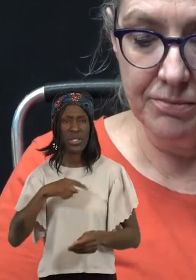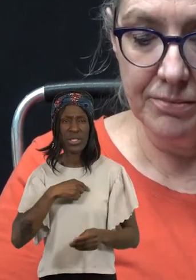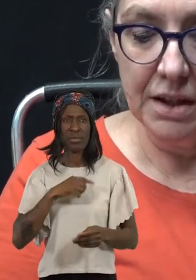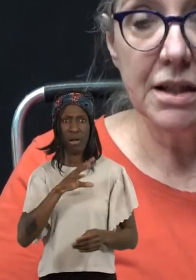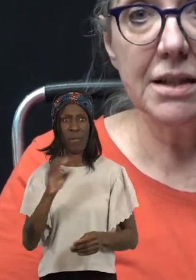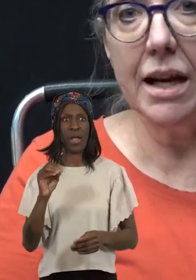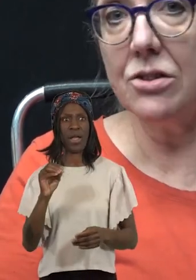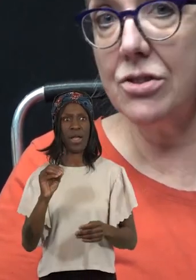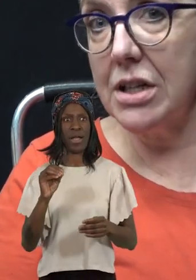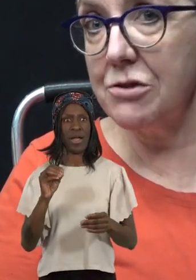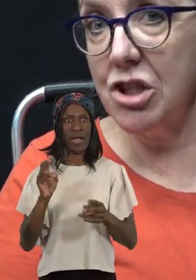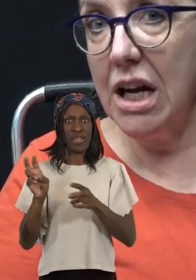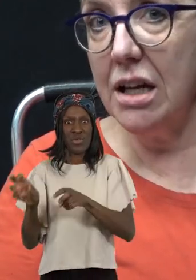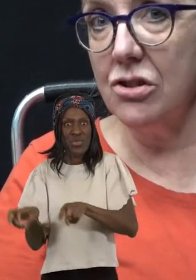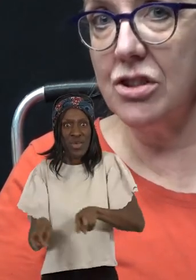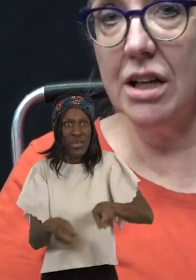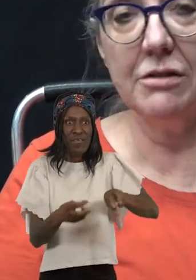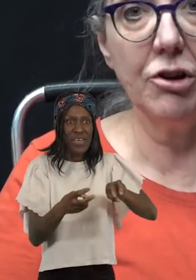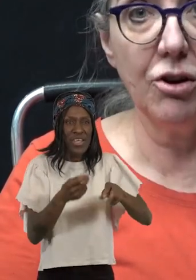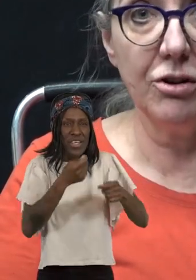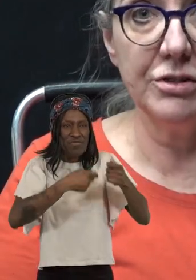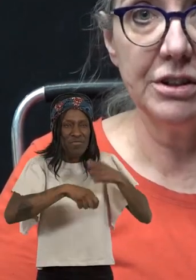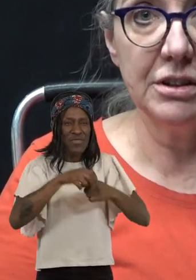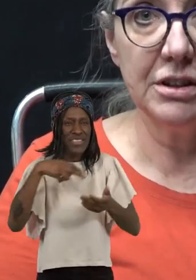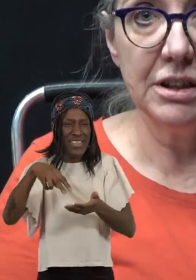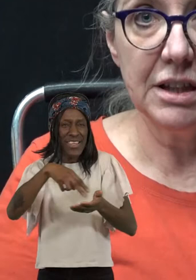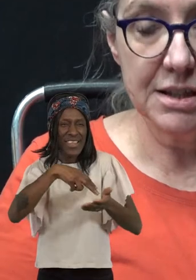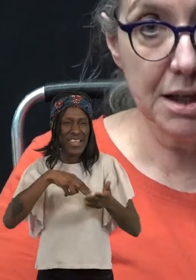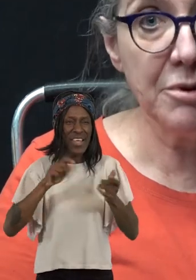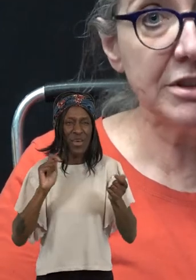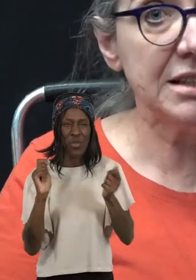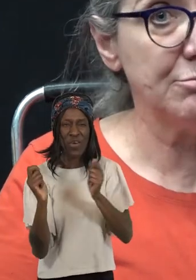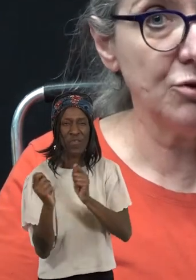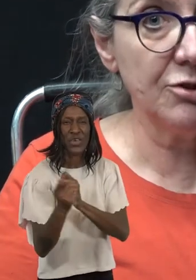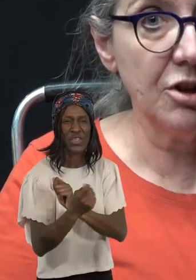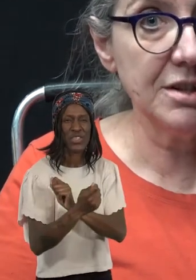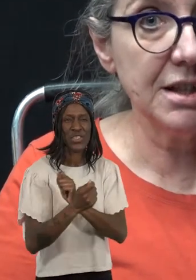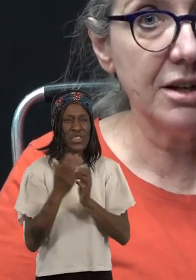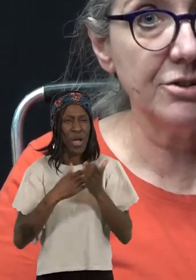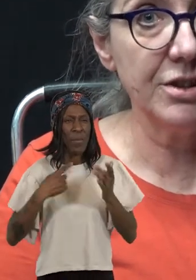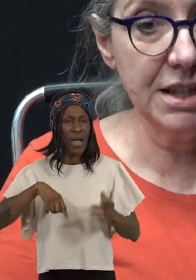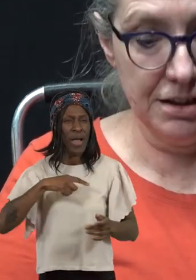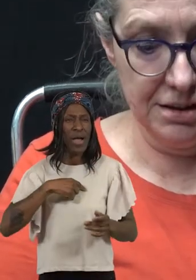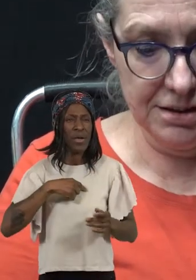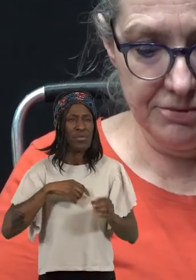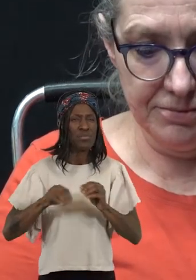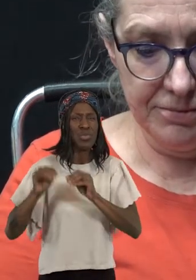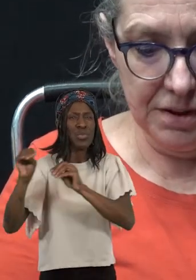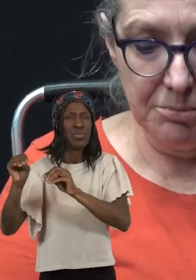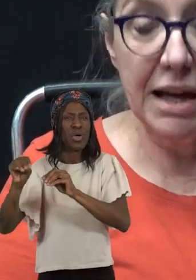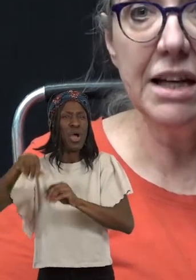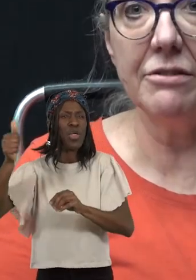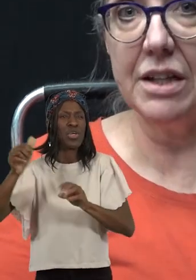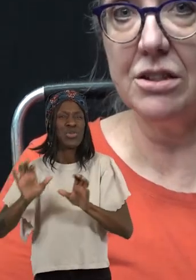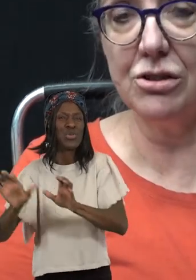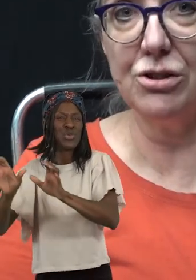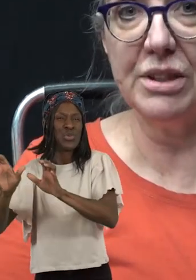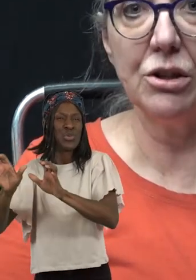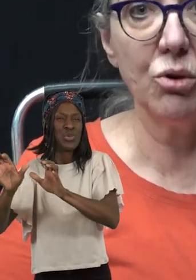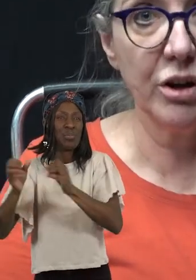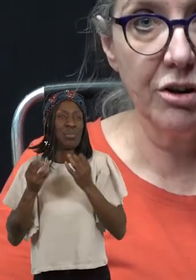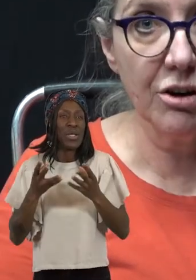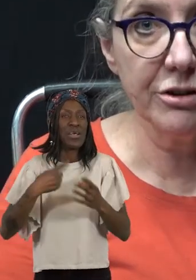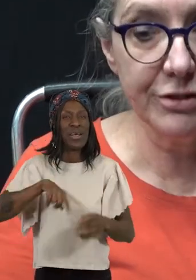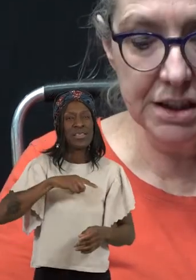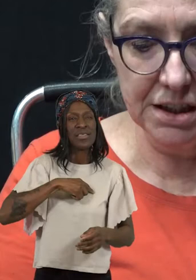transition. Dancers have changed and evolved. Some of us have moved on to other things. Many of us are